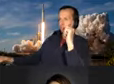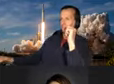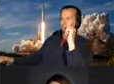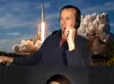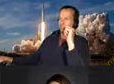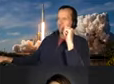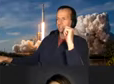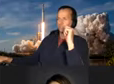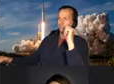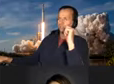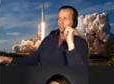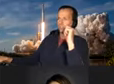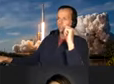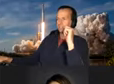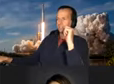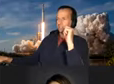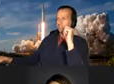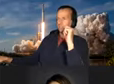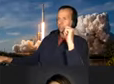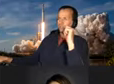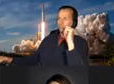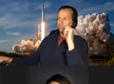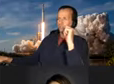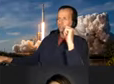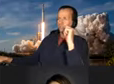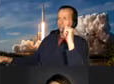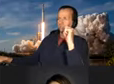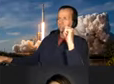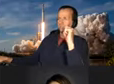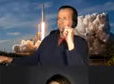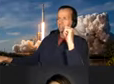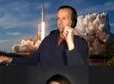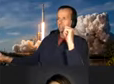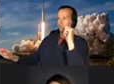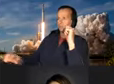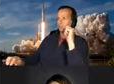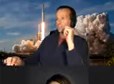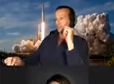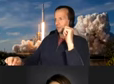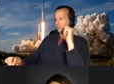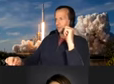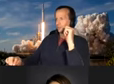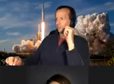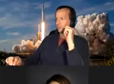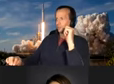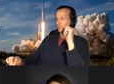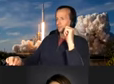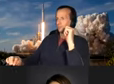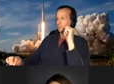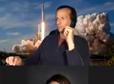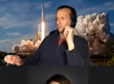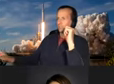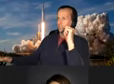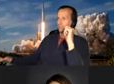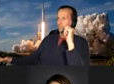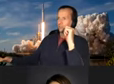I don't remember exactly, but you can look it up. So there was an editorial to accompany this case report called COVID-19 Nursing Homes Calming the Perfect